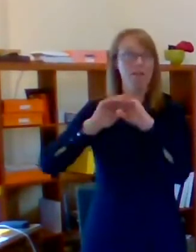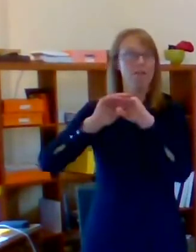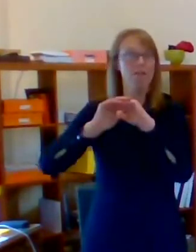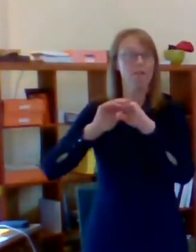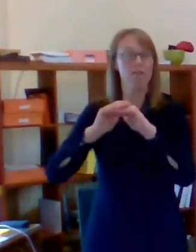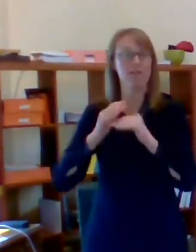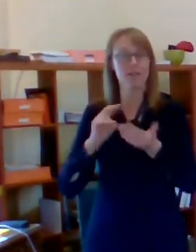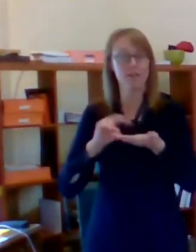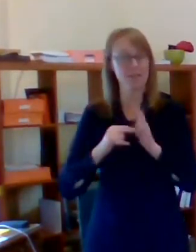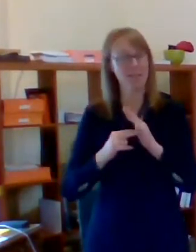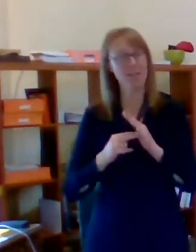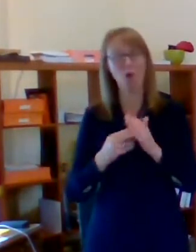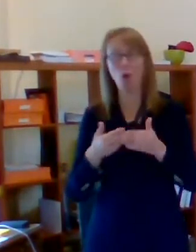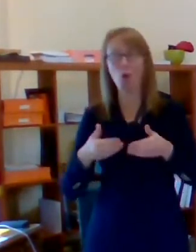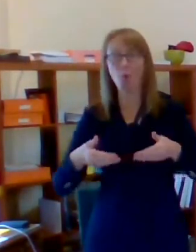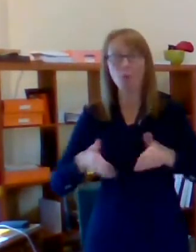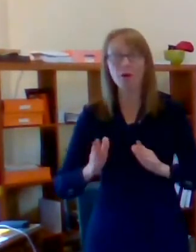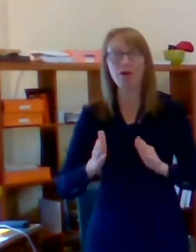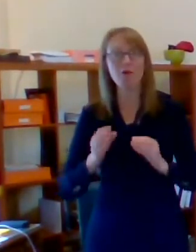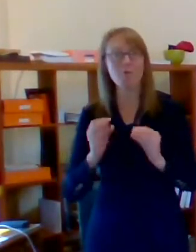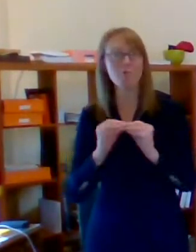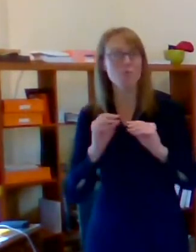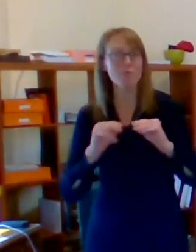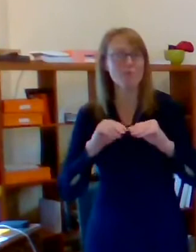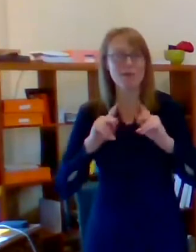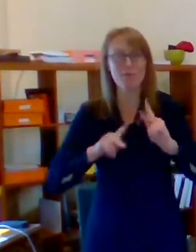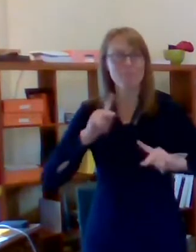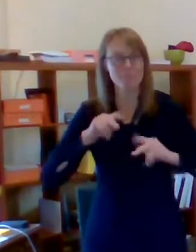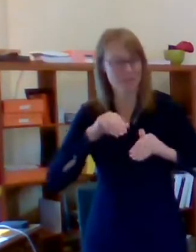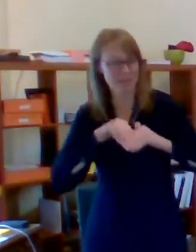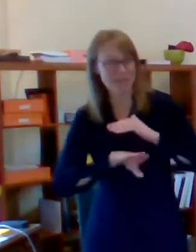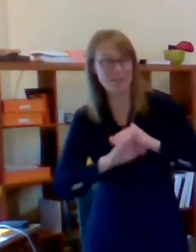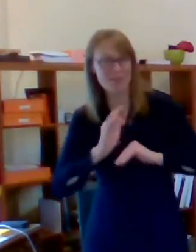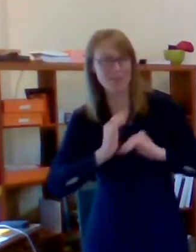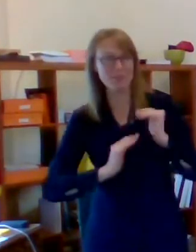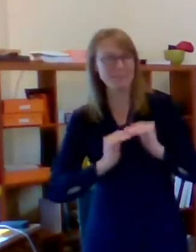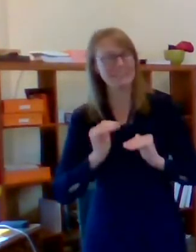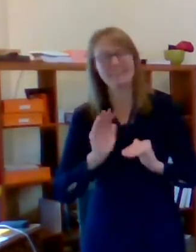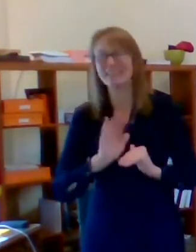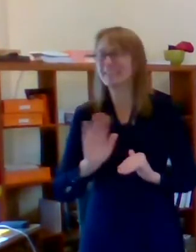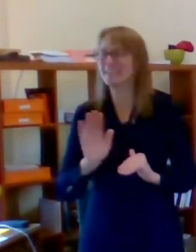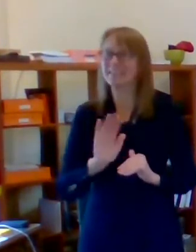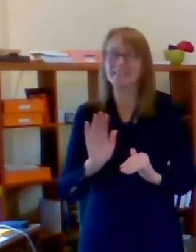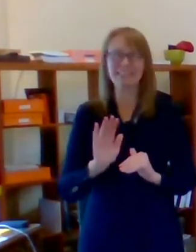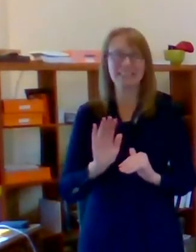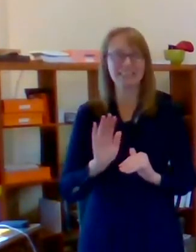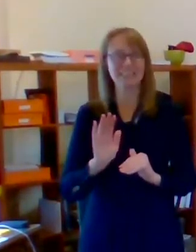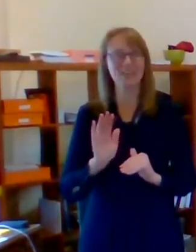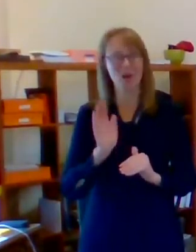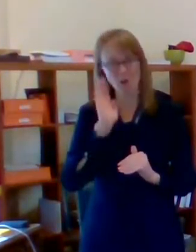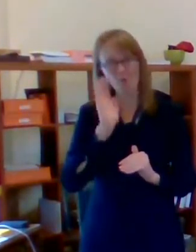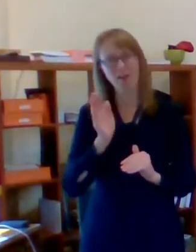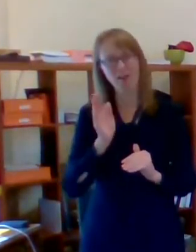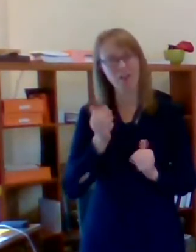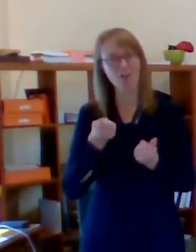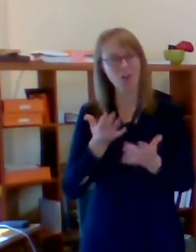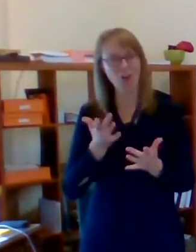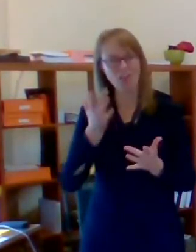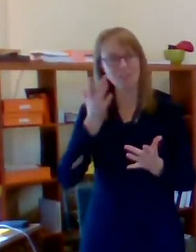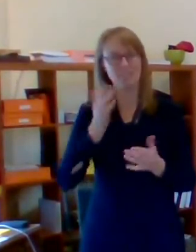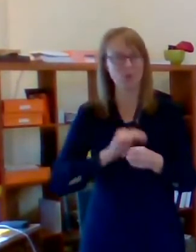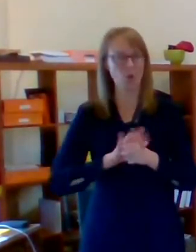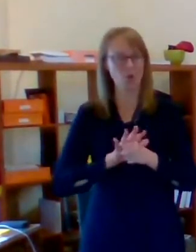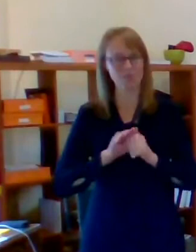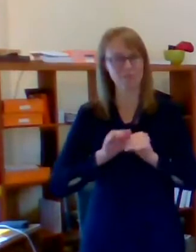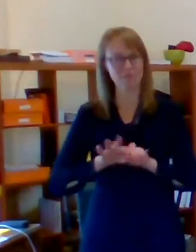capacity limits, to give up on the social distancing, because we fear that will just spread the disease more. So for folks who